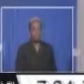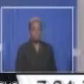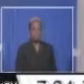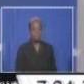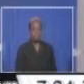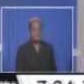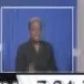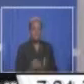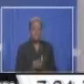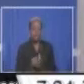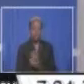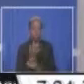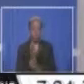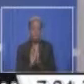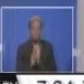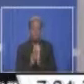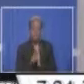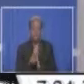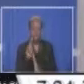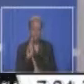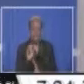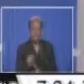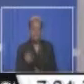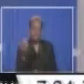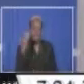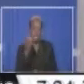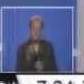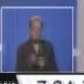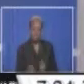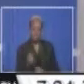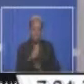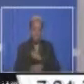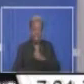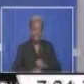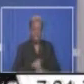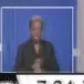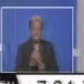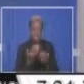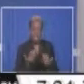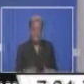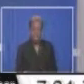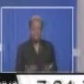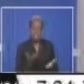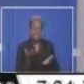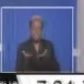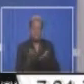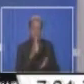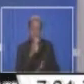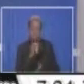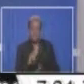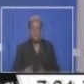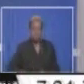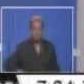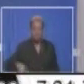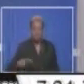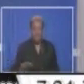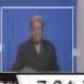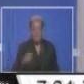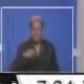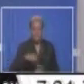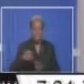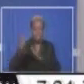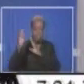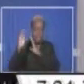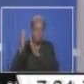Well, it has been growing in popularity in the U.S. over the past few years, and now with the service being provided in the Bahamas, more Bahamians are catching on